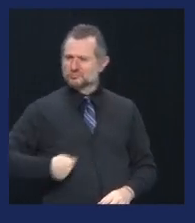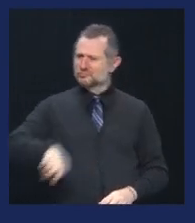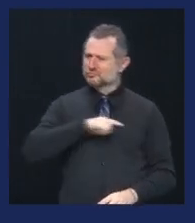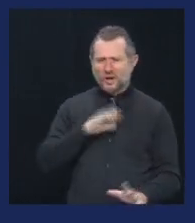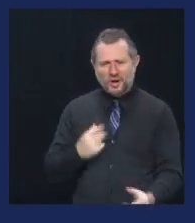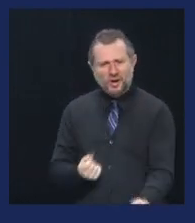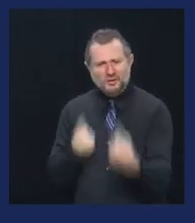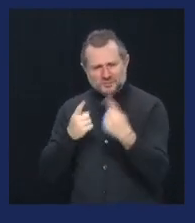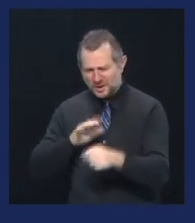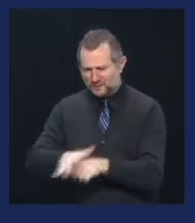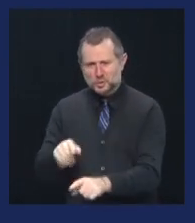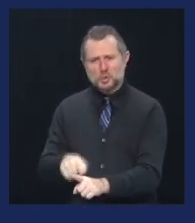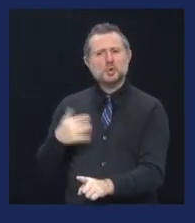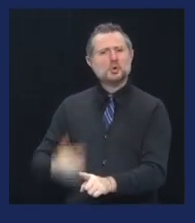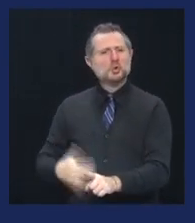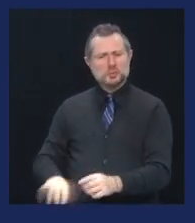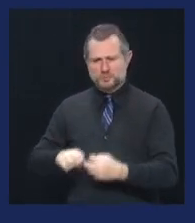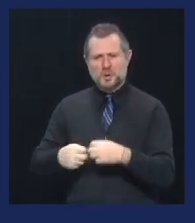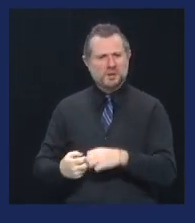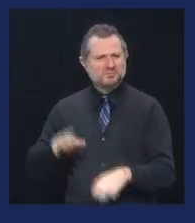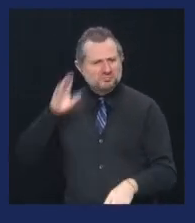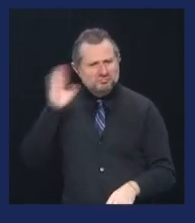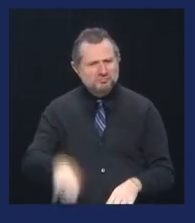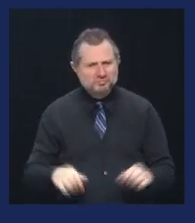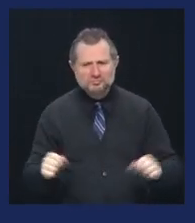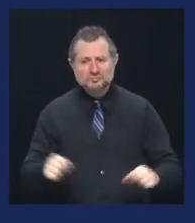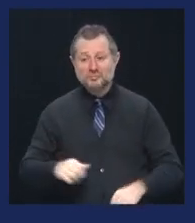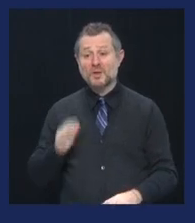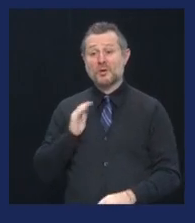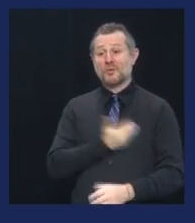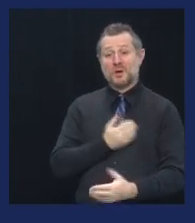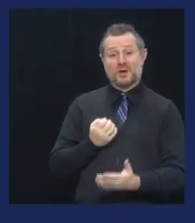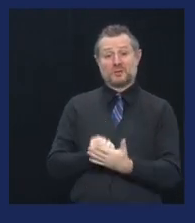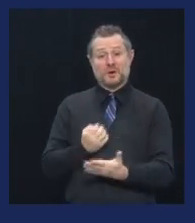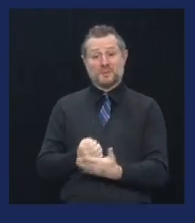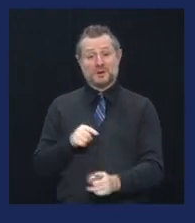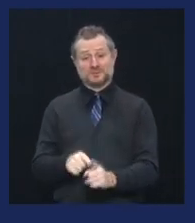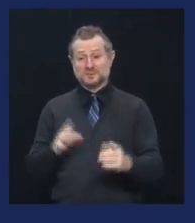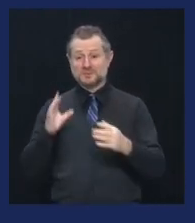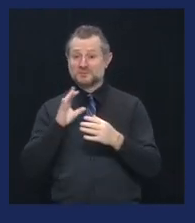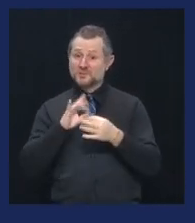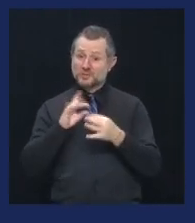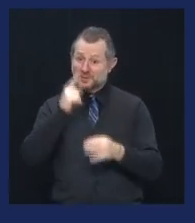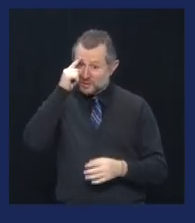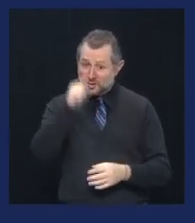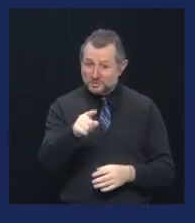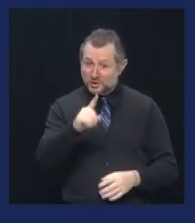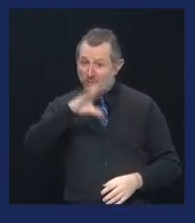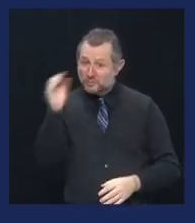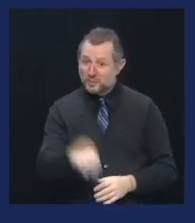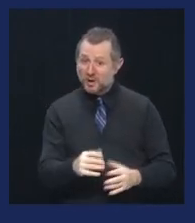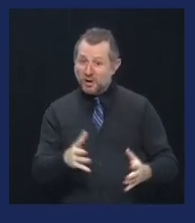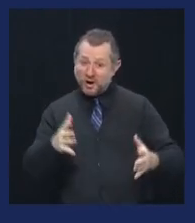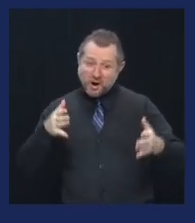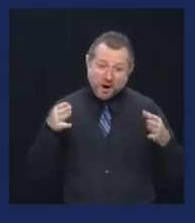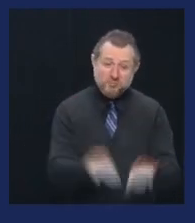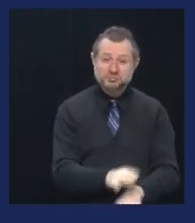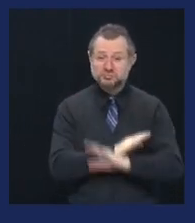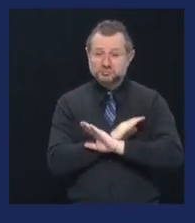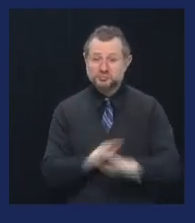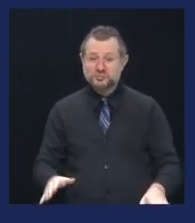reality, that the options for the economy are not to fully open or fully close, but rather to strike a